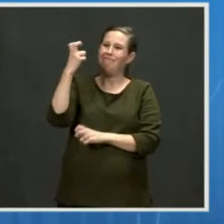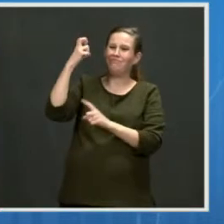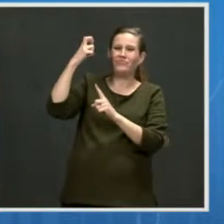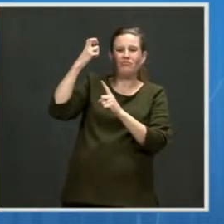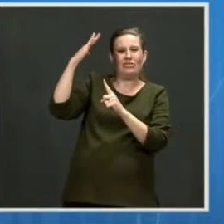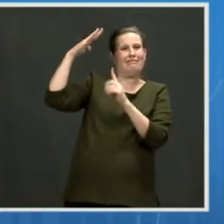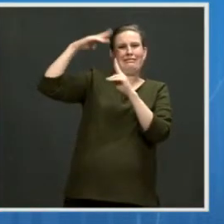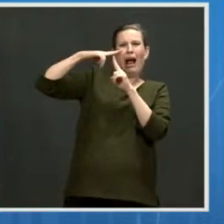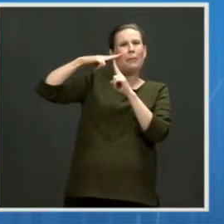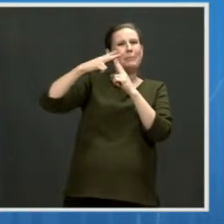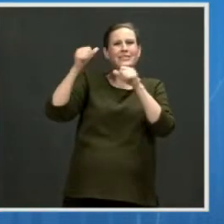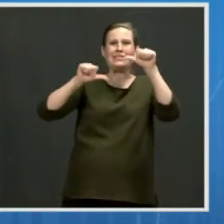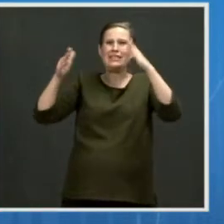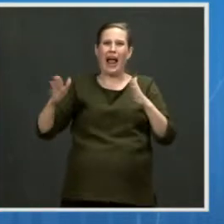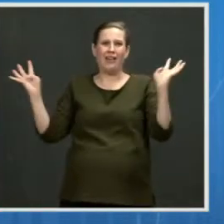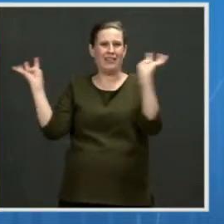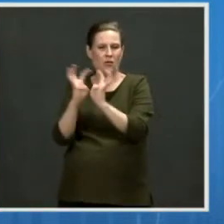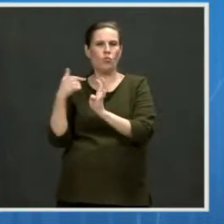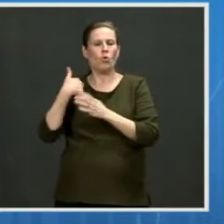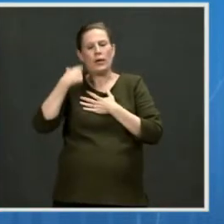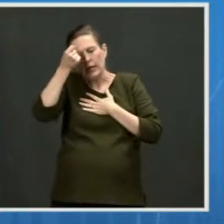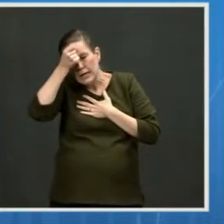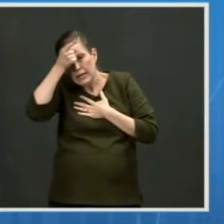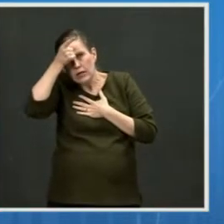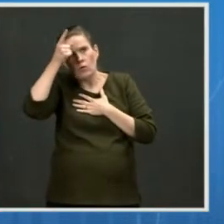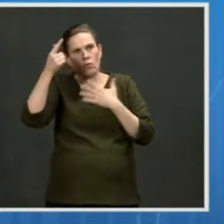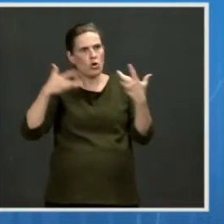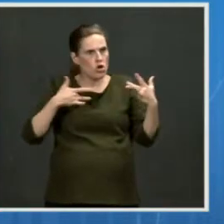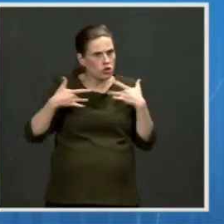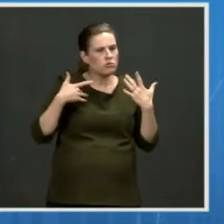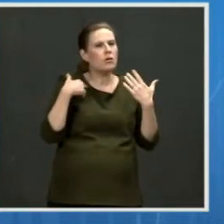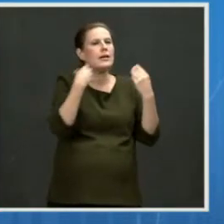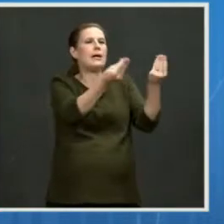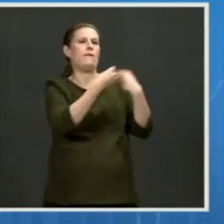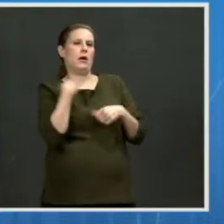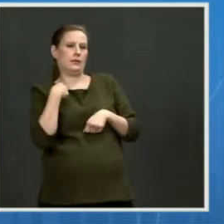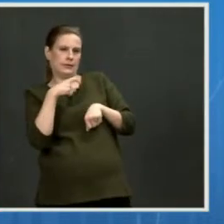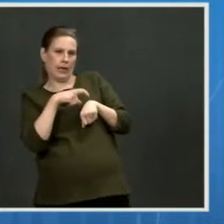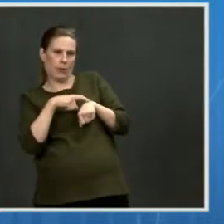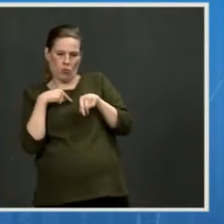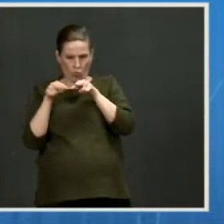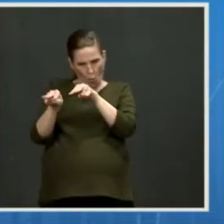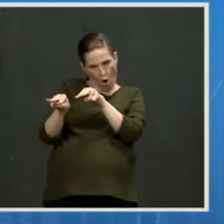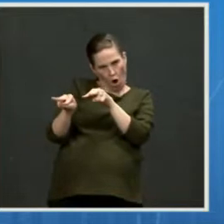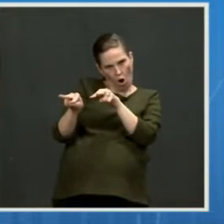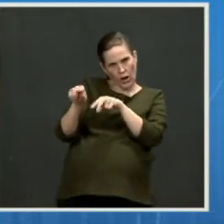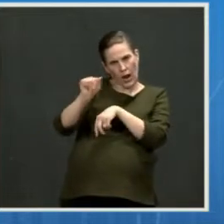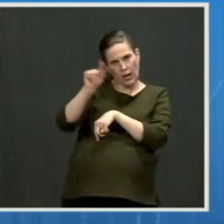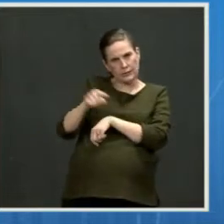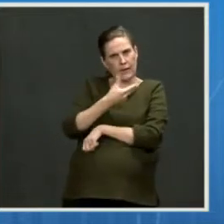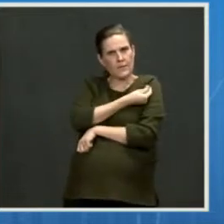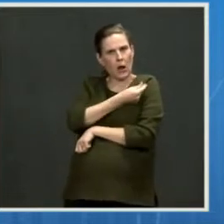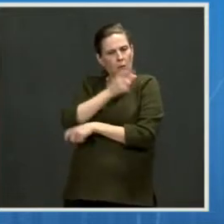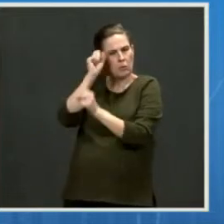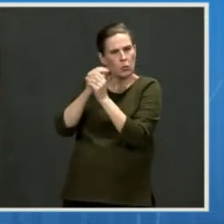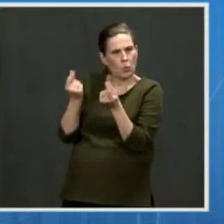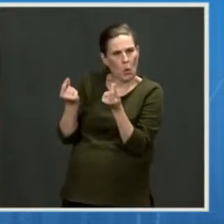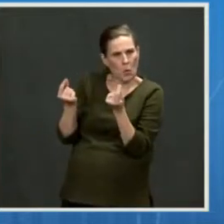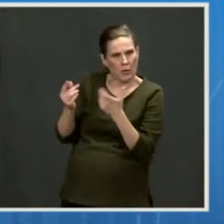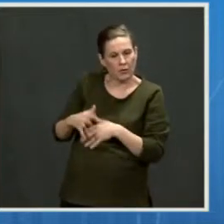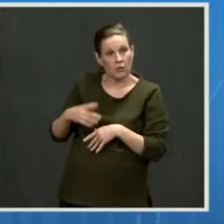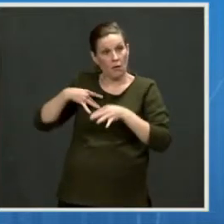out of that. So I think we should wait until we see what happens with that process before anybody jumps to conclusions. Next